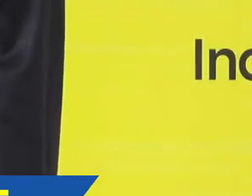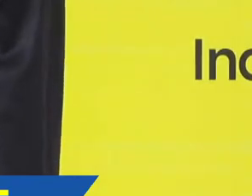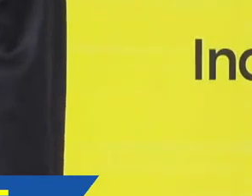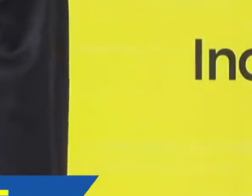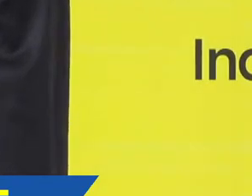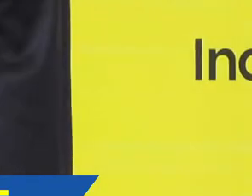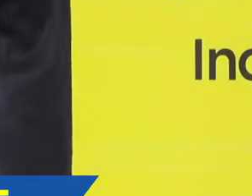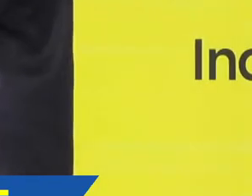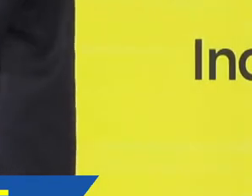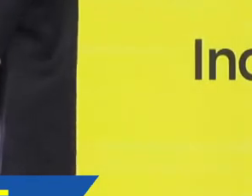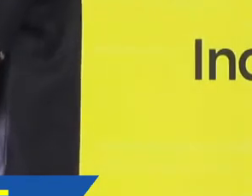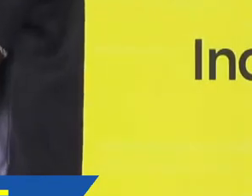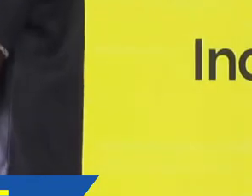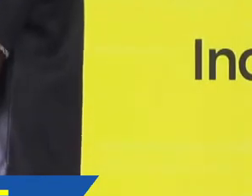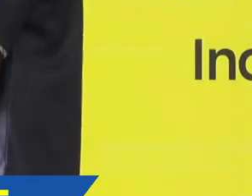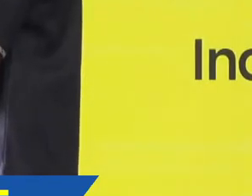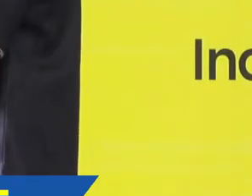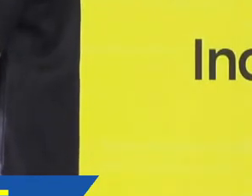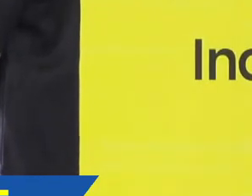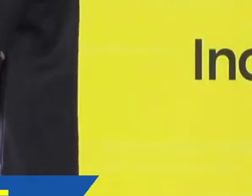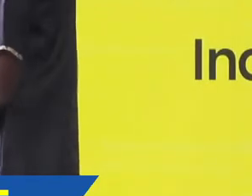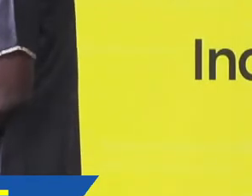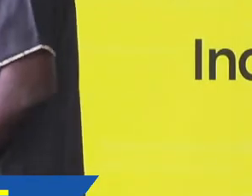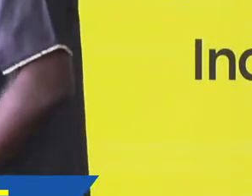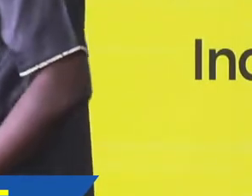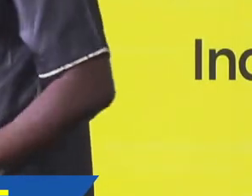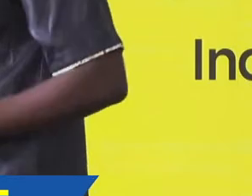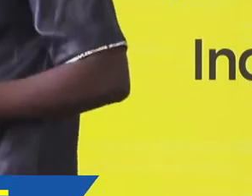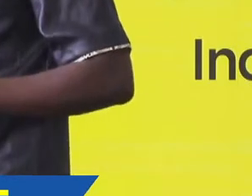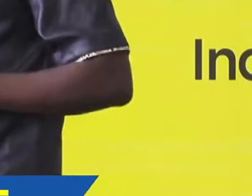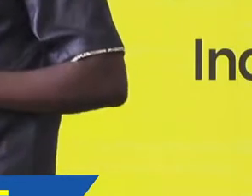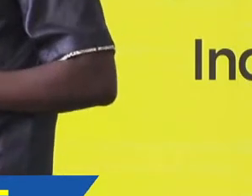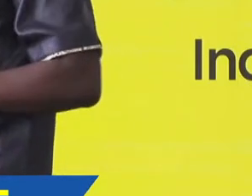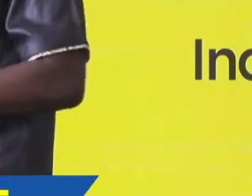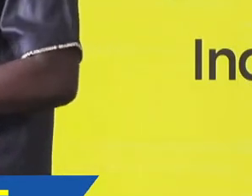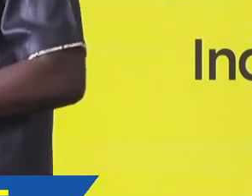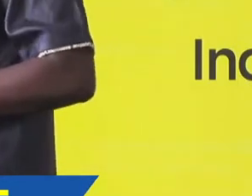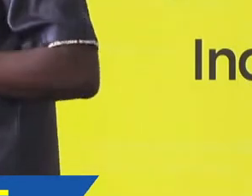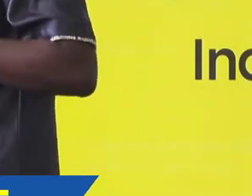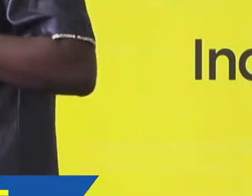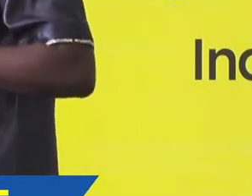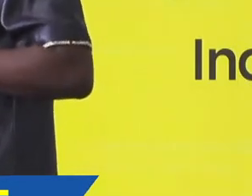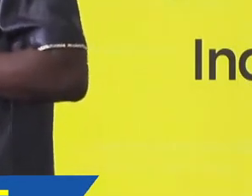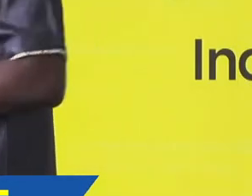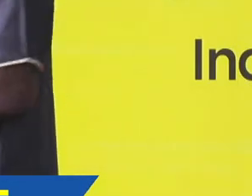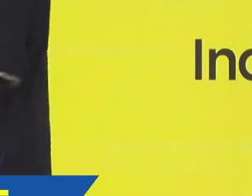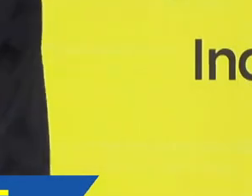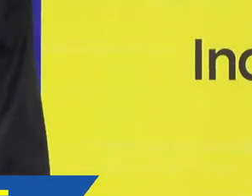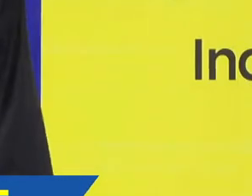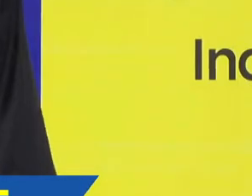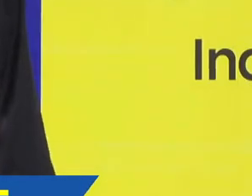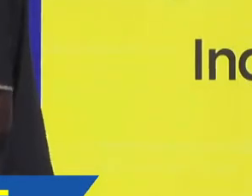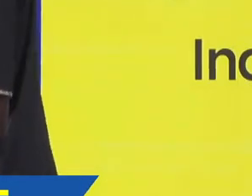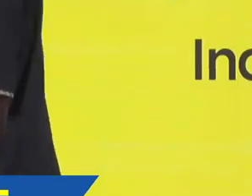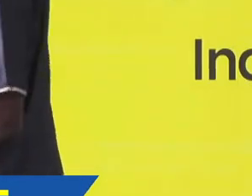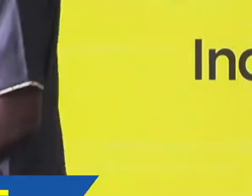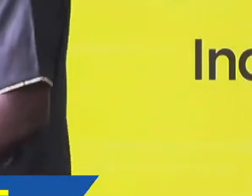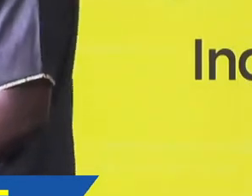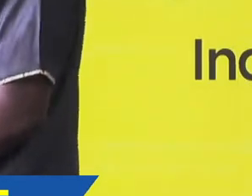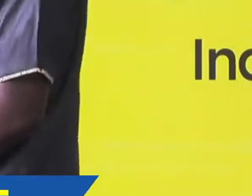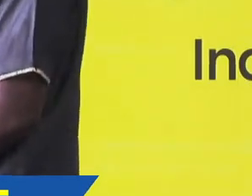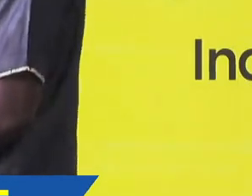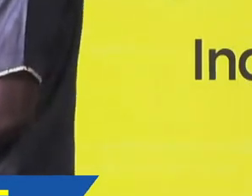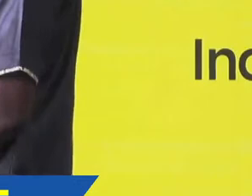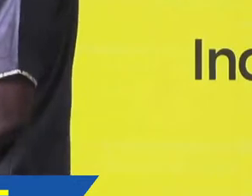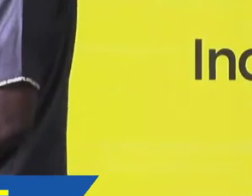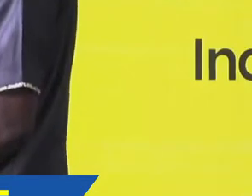The logo? James? Change this. No, this. The gift. The gift.